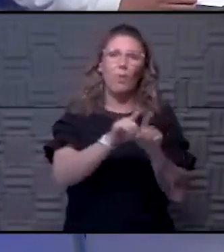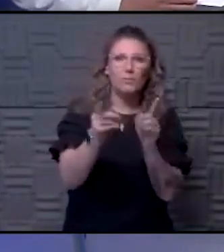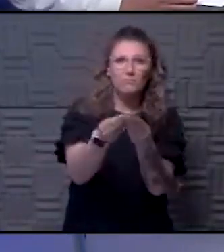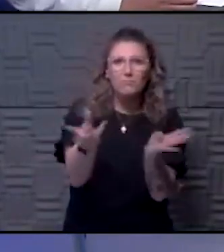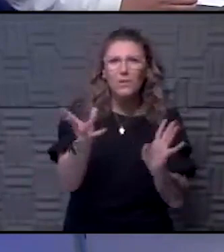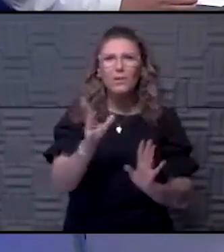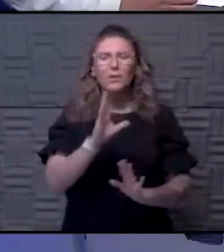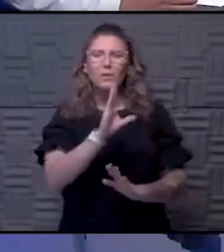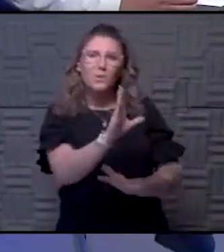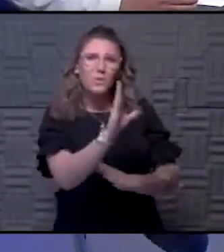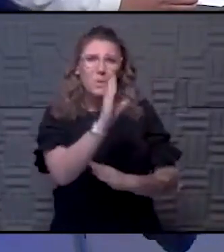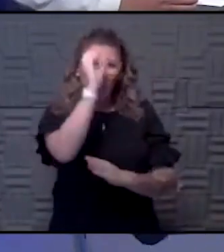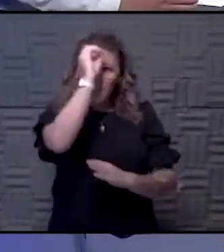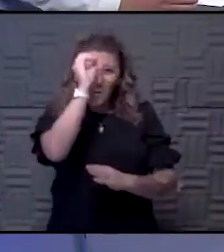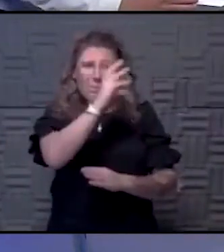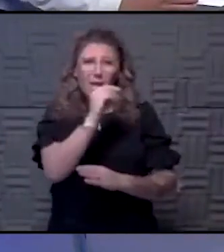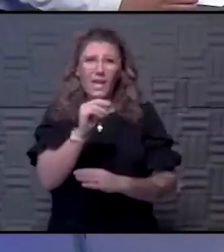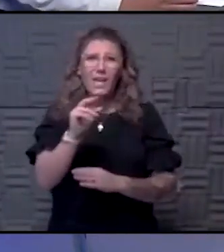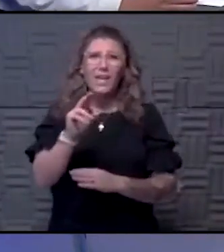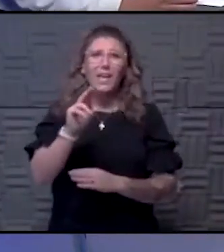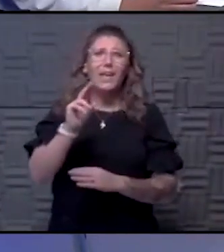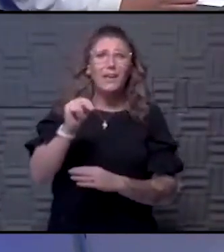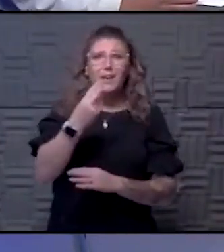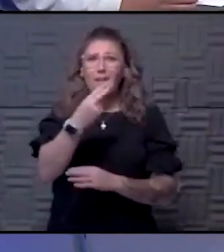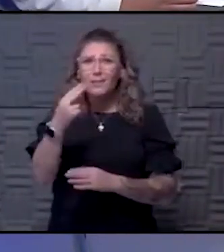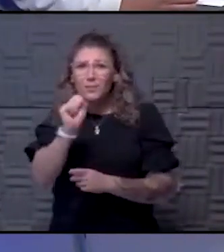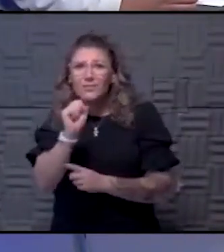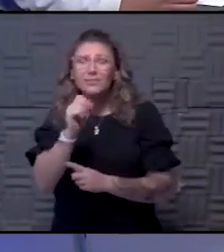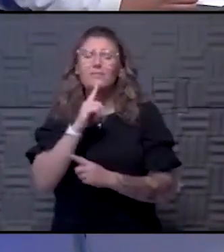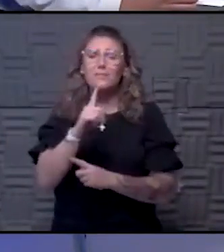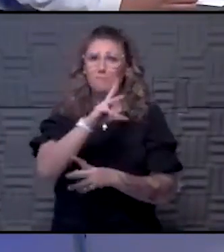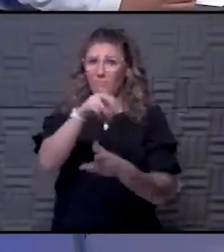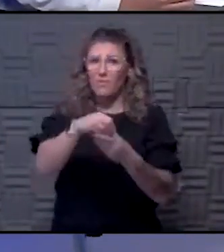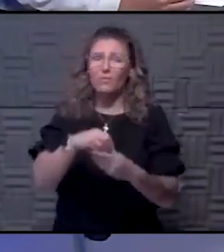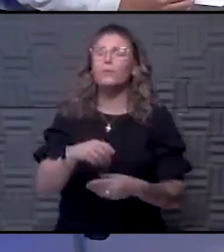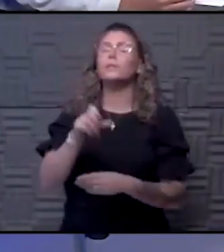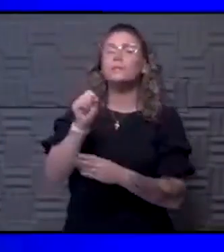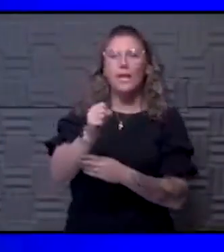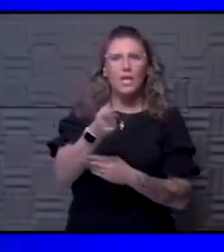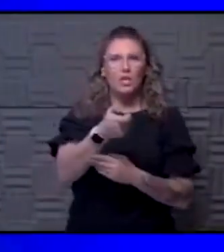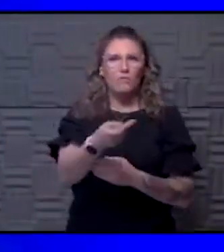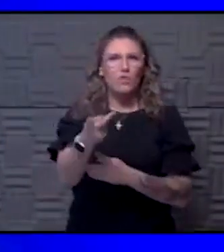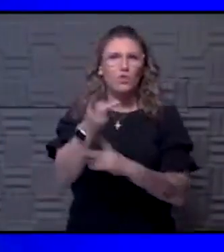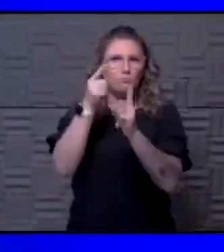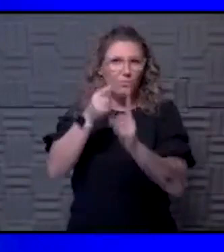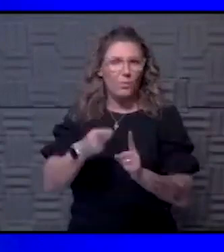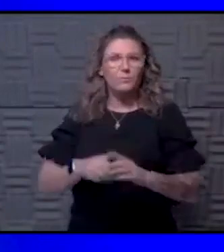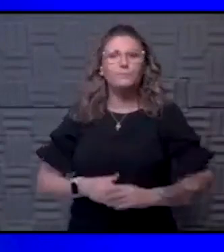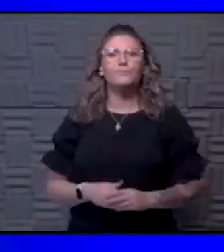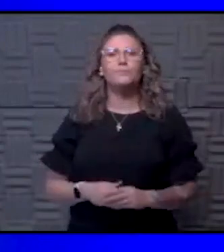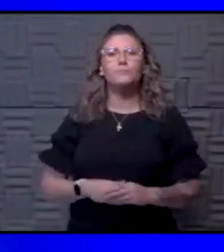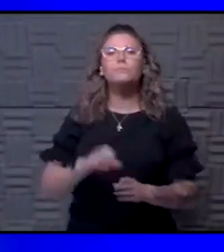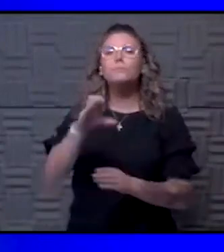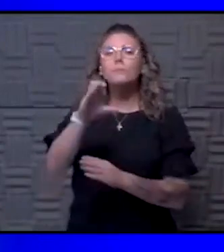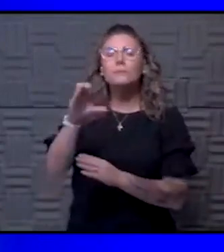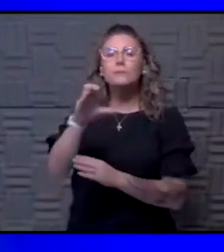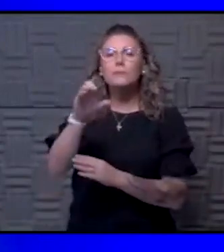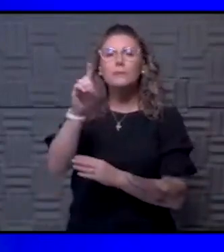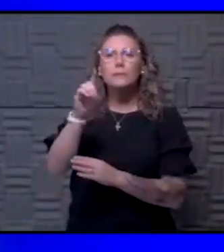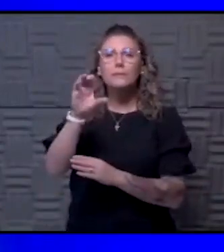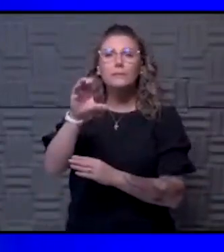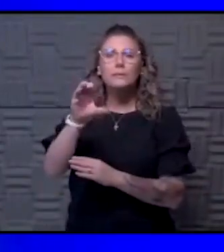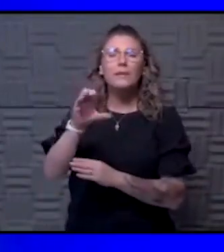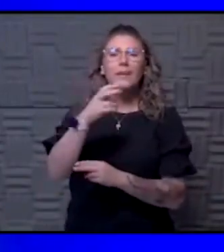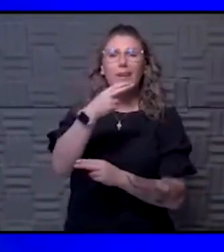know HHS has been intimately involved in some of these questions. Right. So I think there's a couple points to highlight here. First, that CDC,